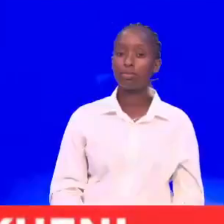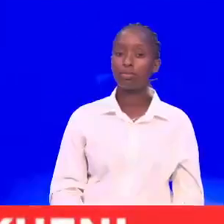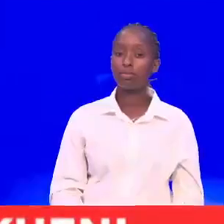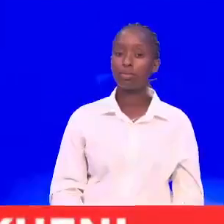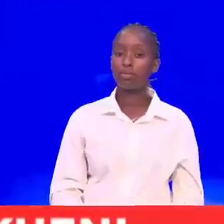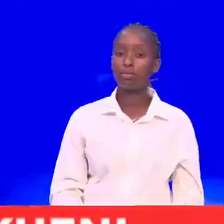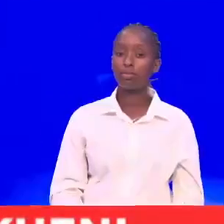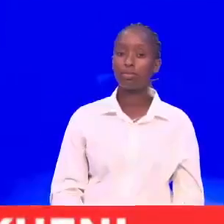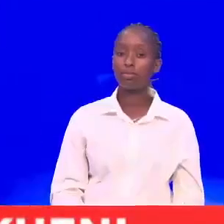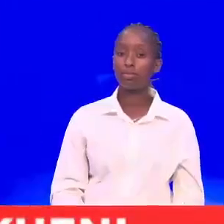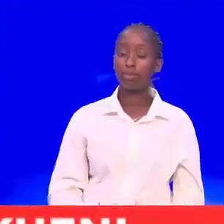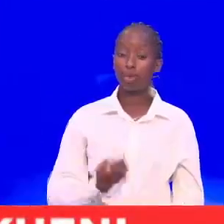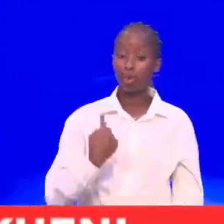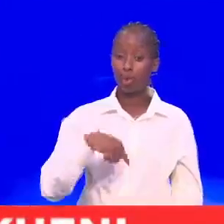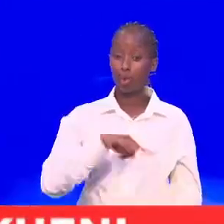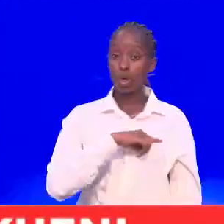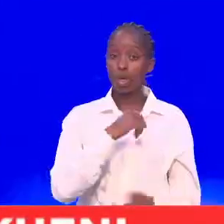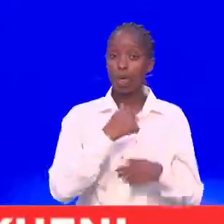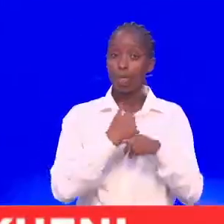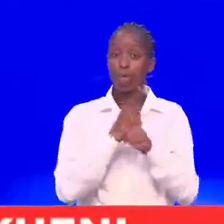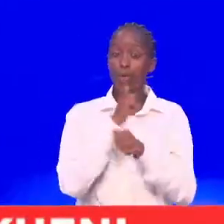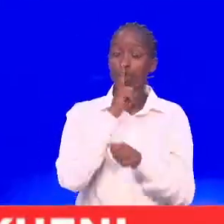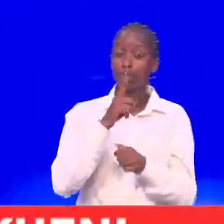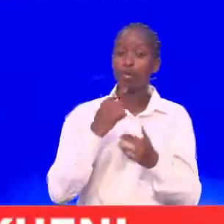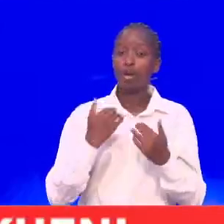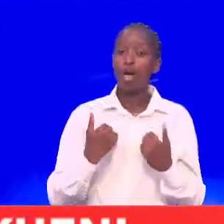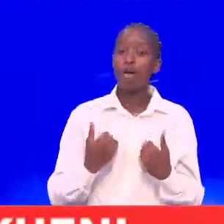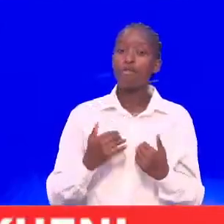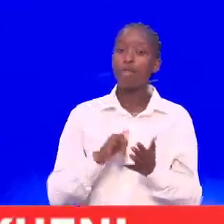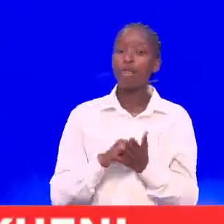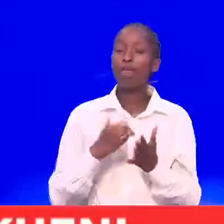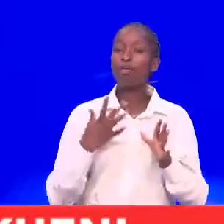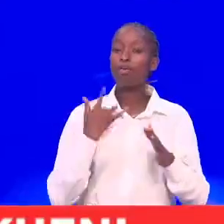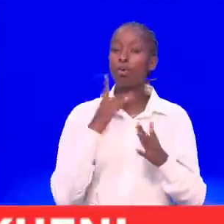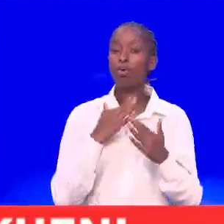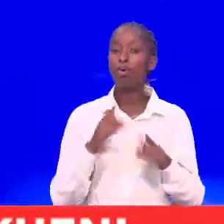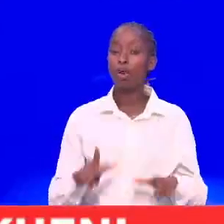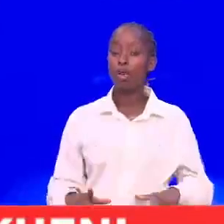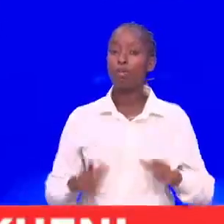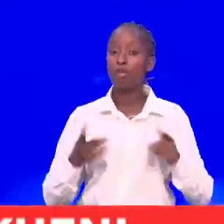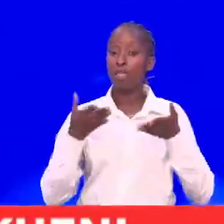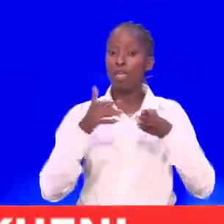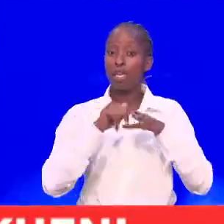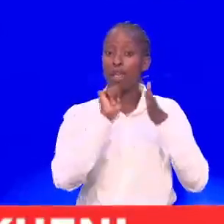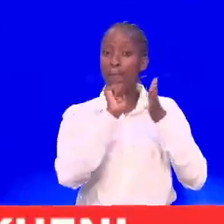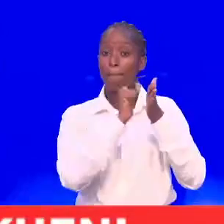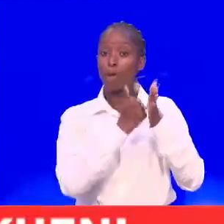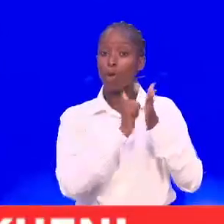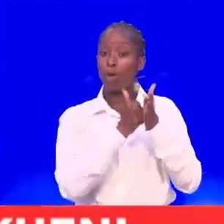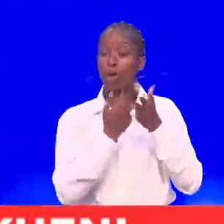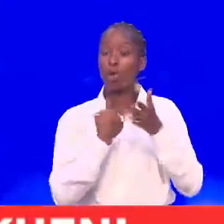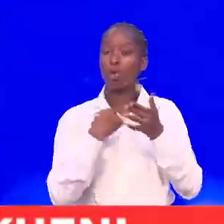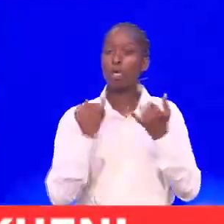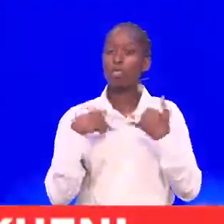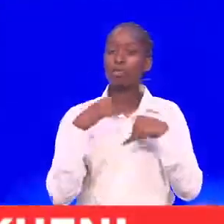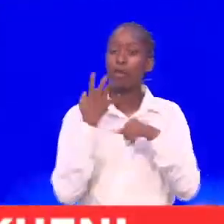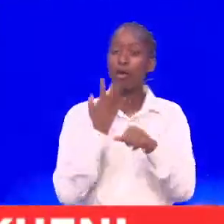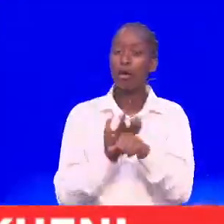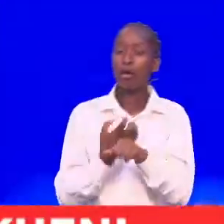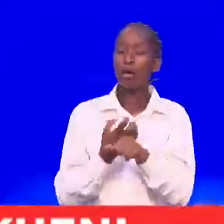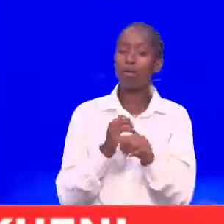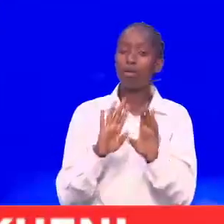Tunahakikisha wakazi wetu wa Makueni ya kwamba tutajikaza na tuhakikisha ya kwamba tunafanya kazi